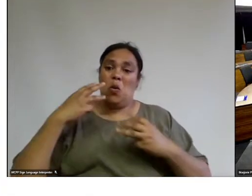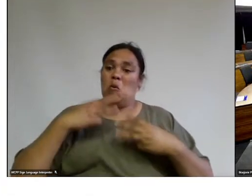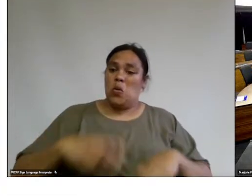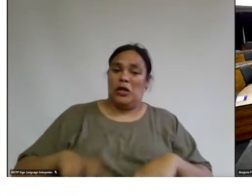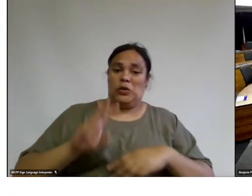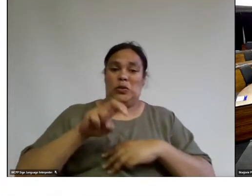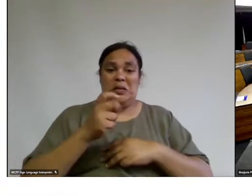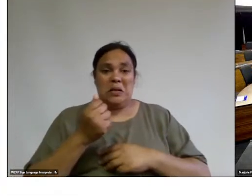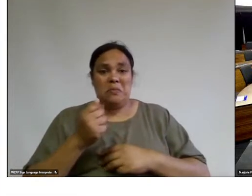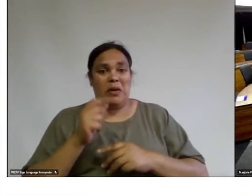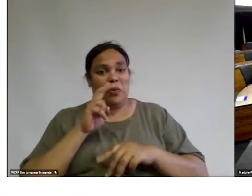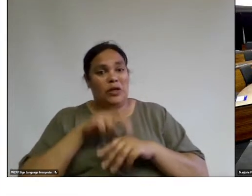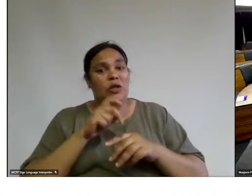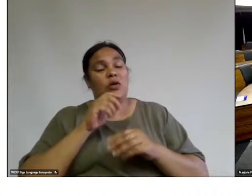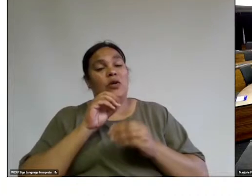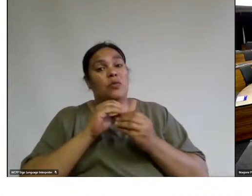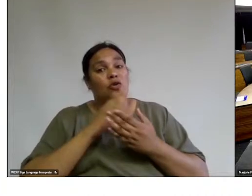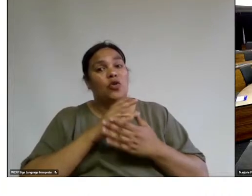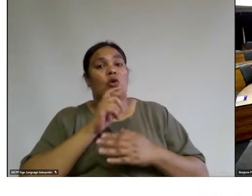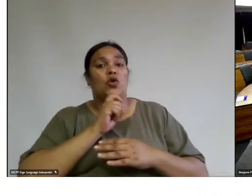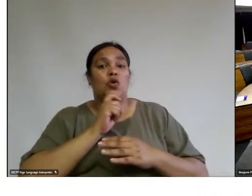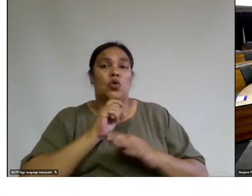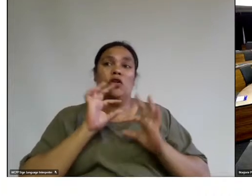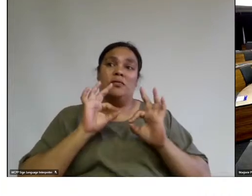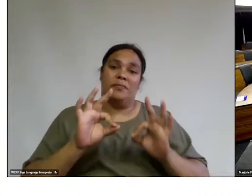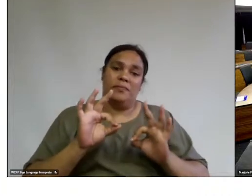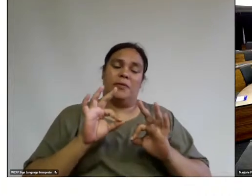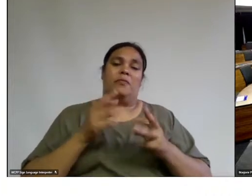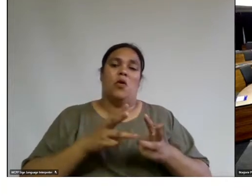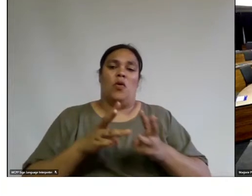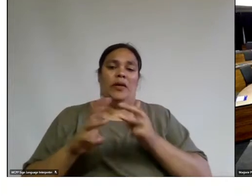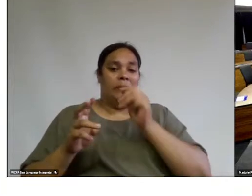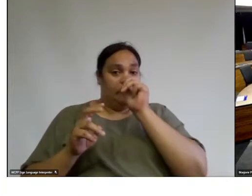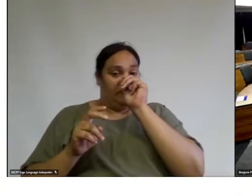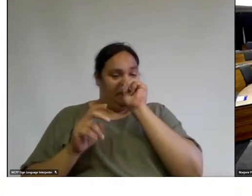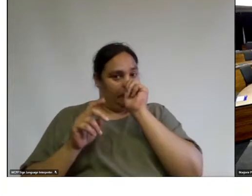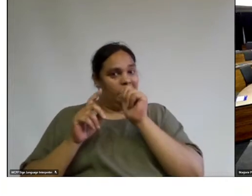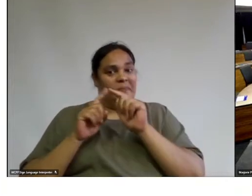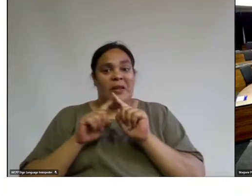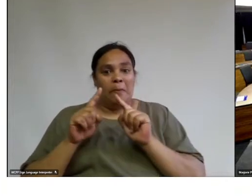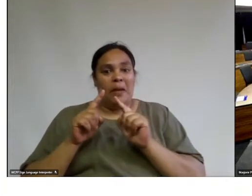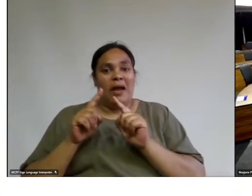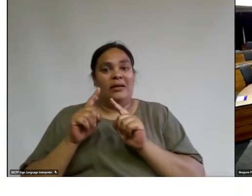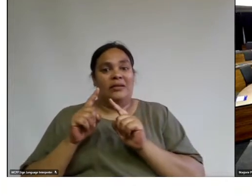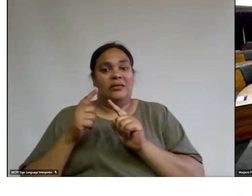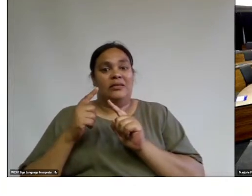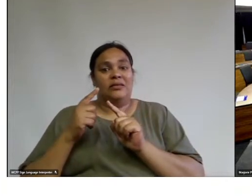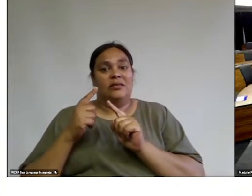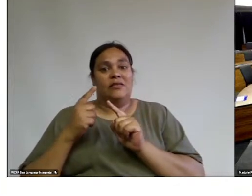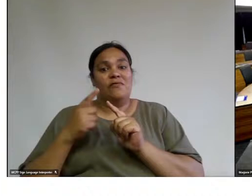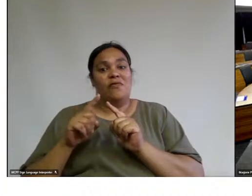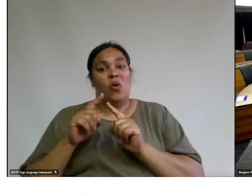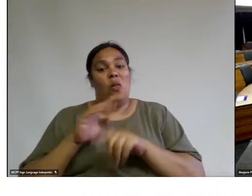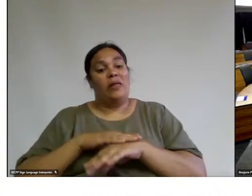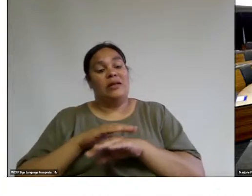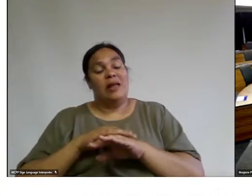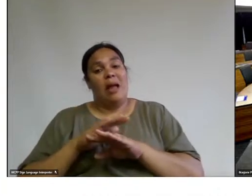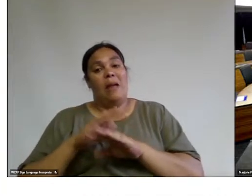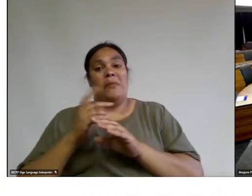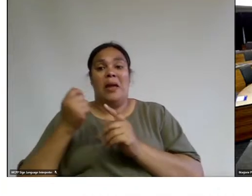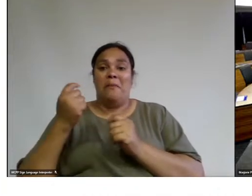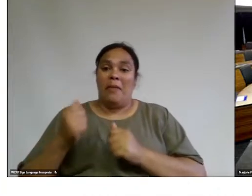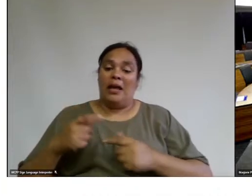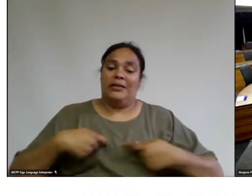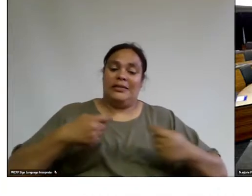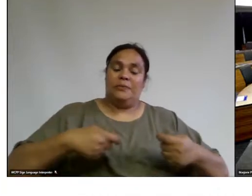money. We need to make sure it's being used efficiently and effectively. But it does appear that an inordinate amount of time and money is being